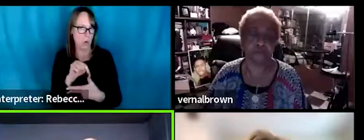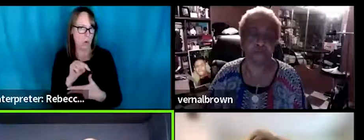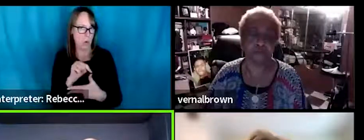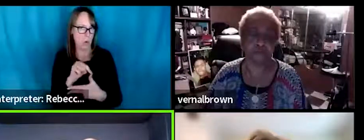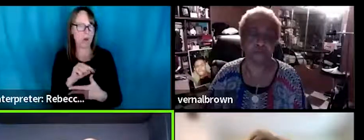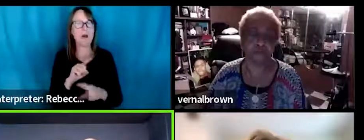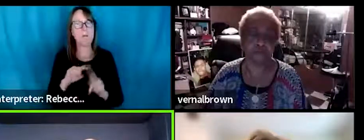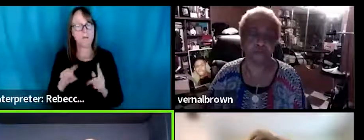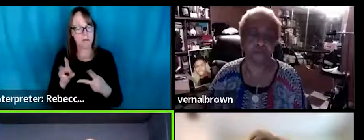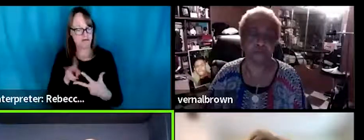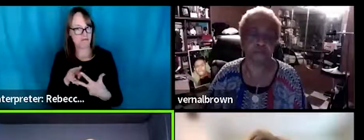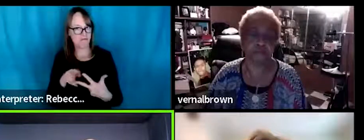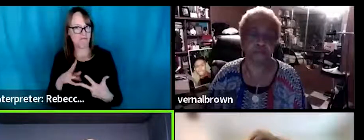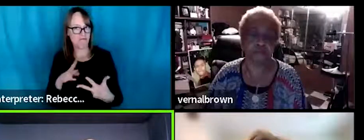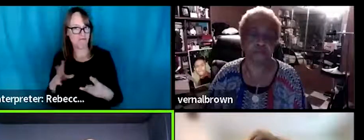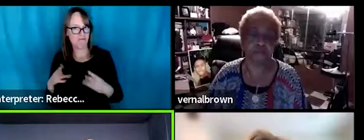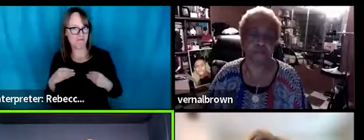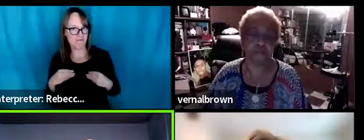with.